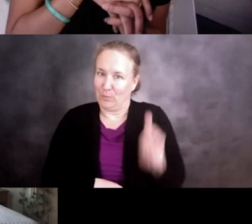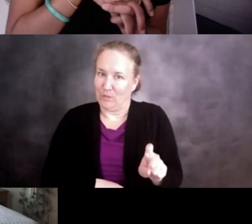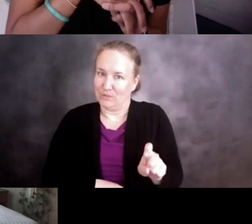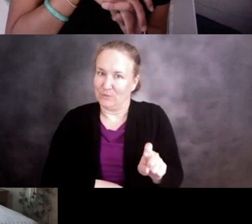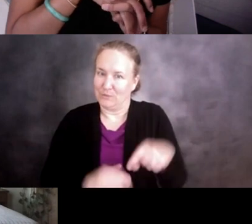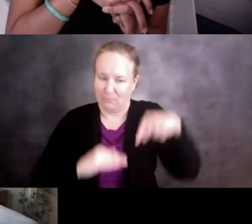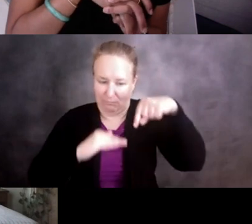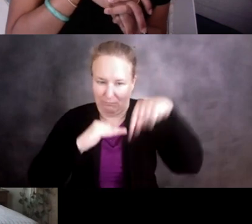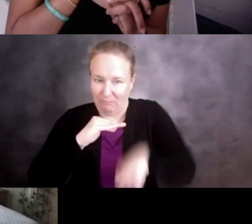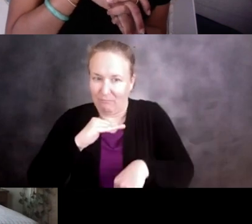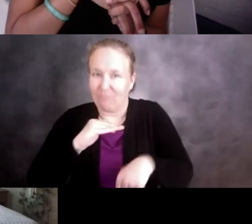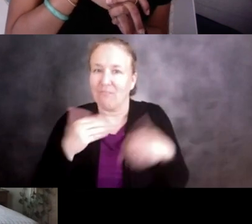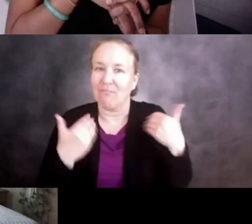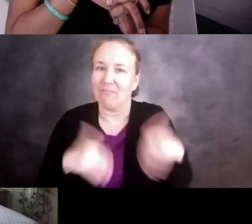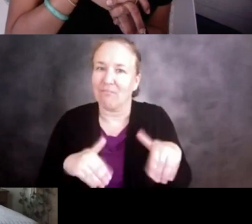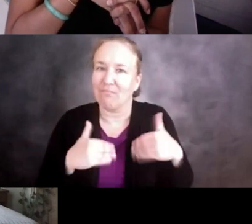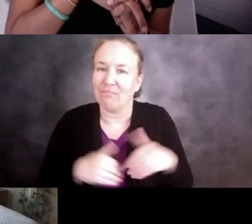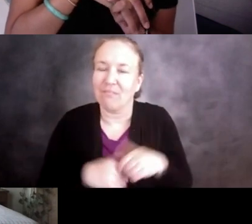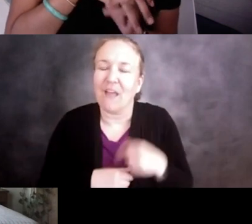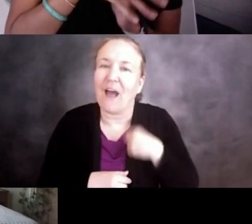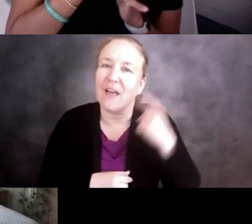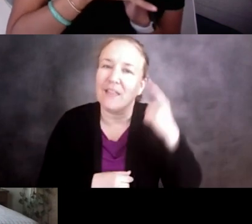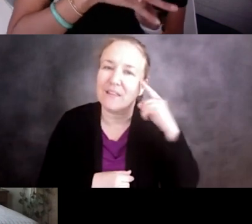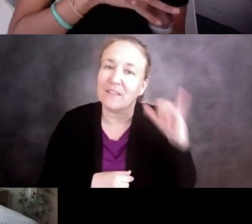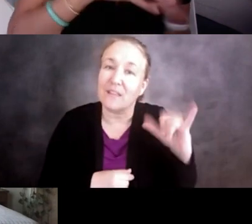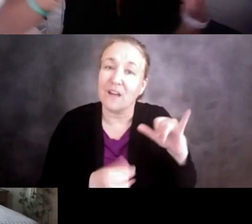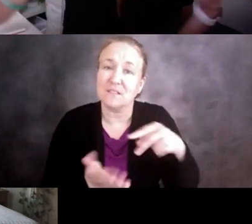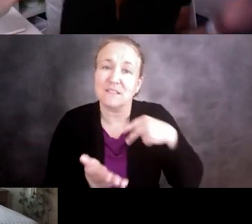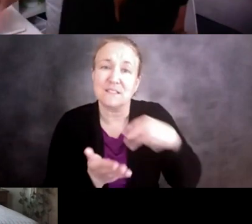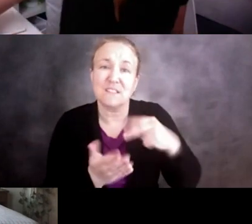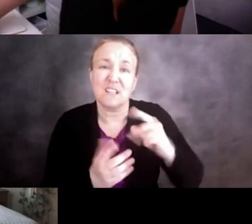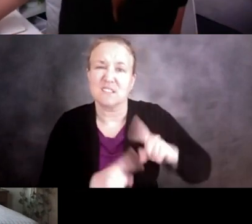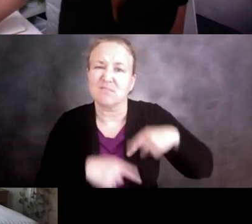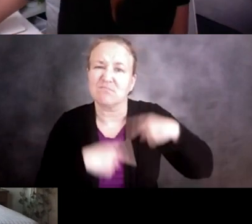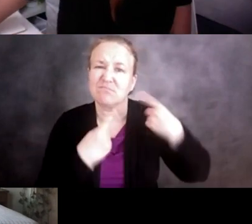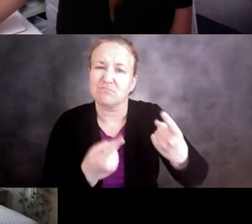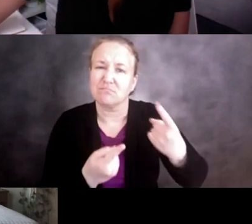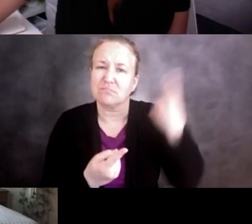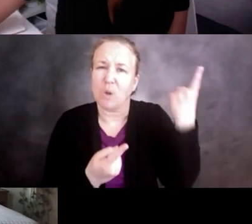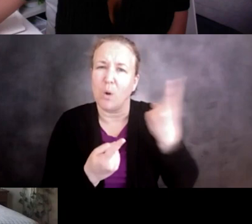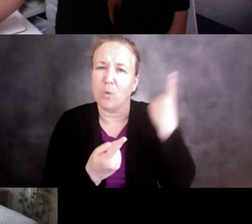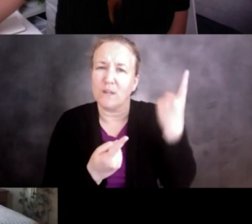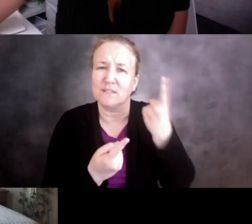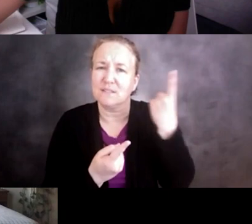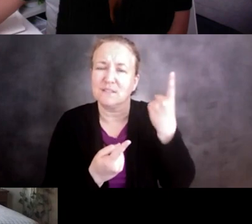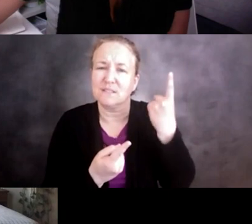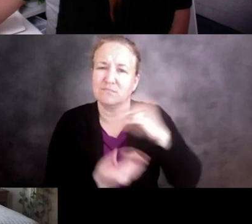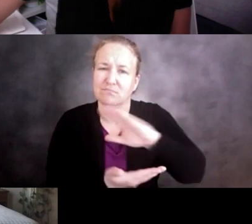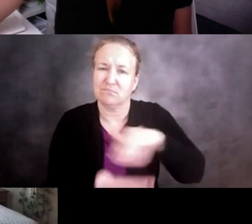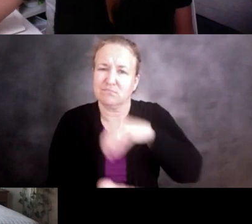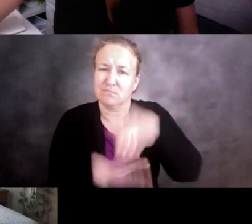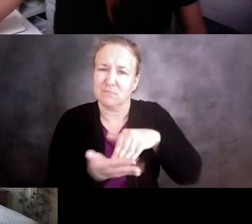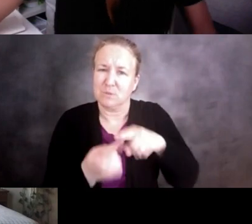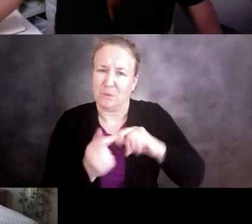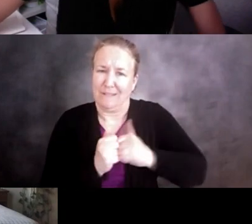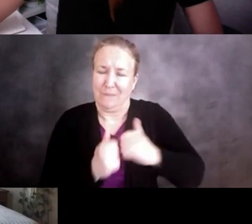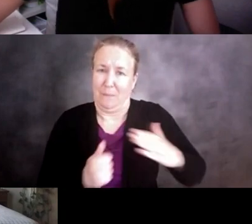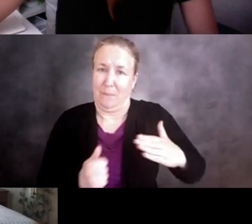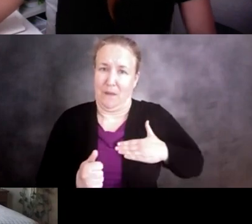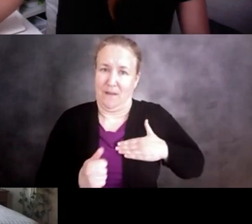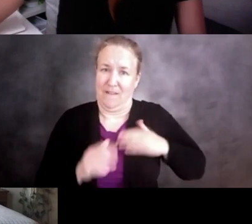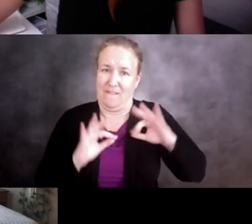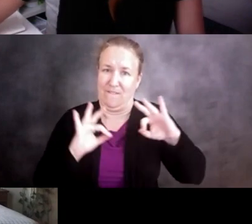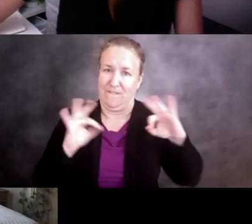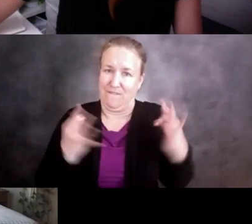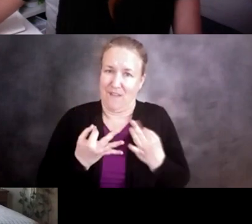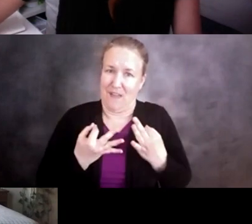I think that dance has always been central to how my family has